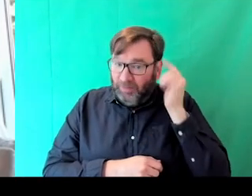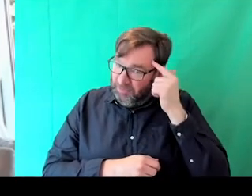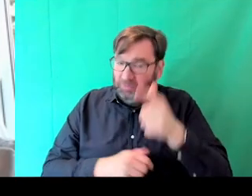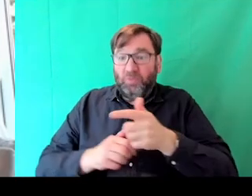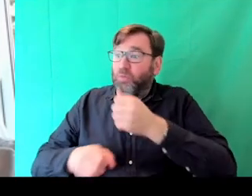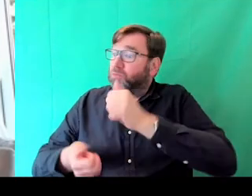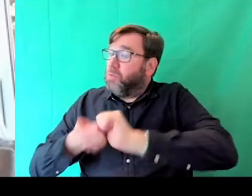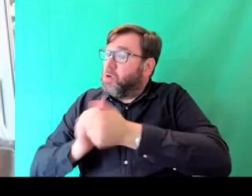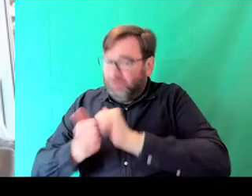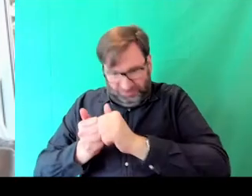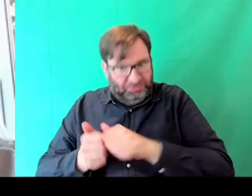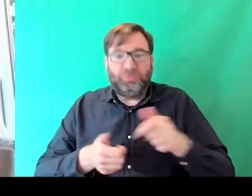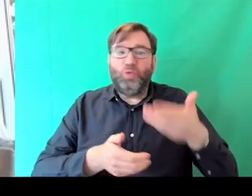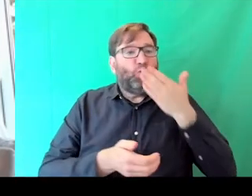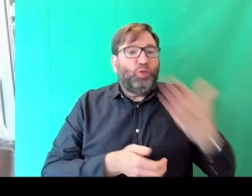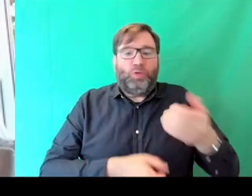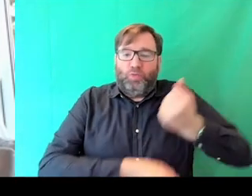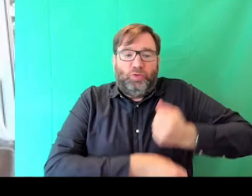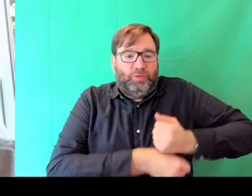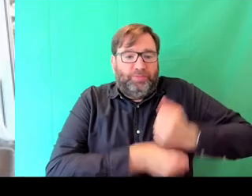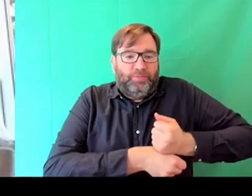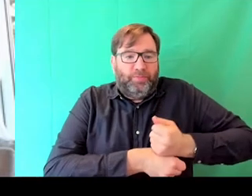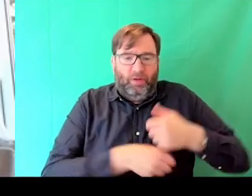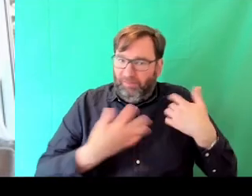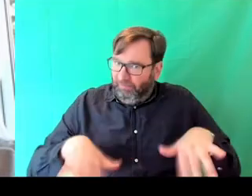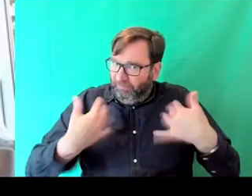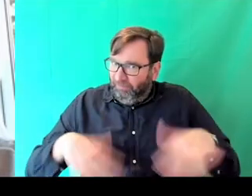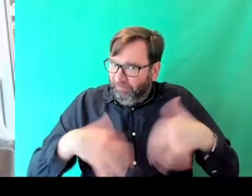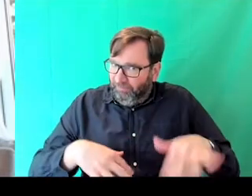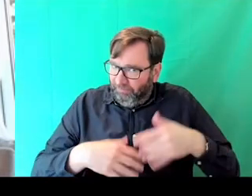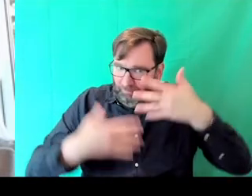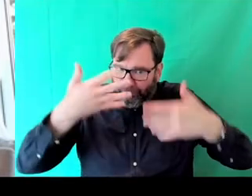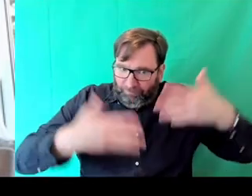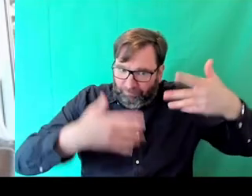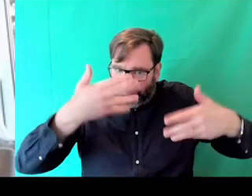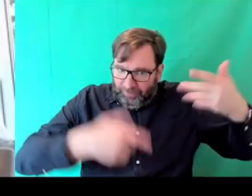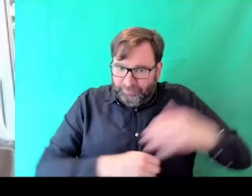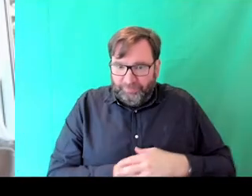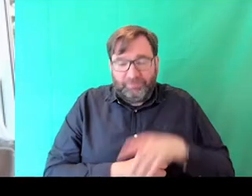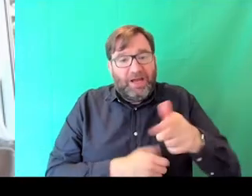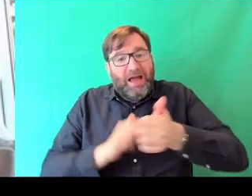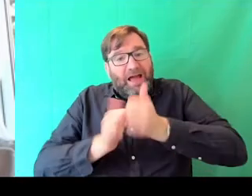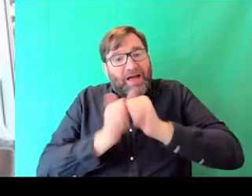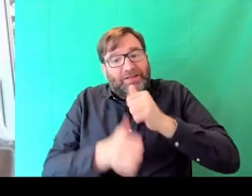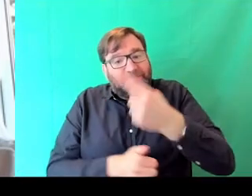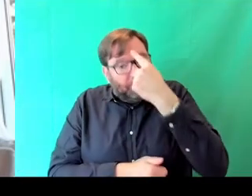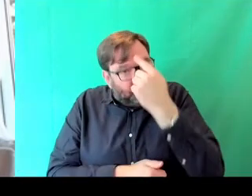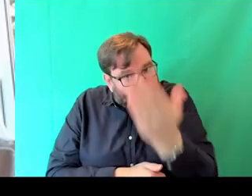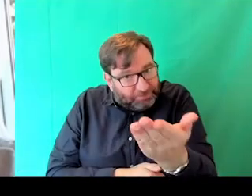this is such a good question. And reading those stats just put a huge smile on my face when you first sent them through. I was like, yeah, go